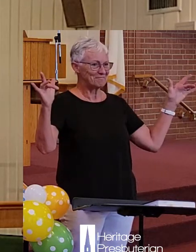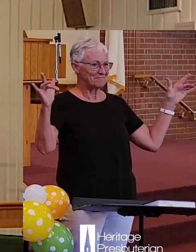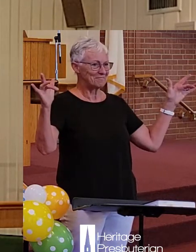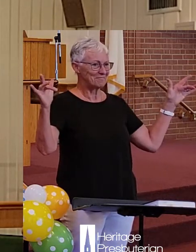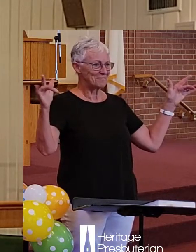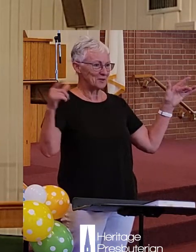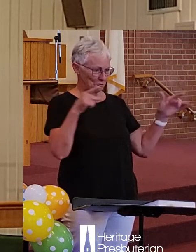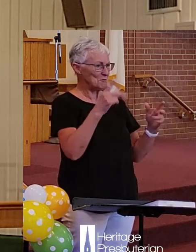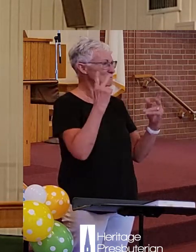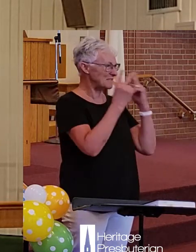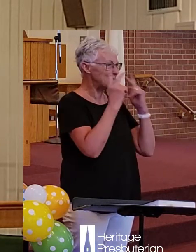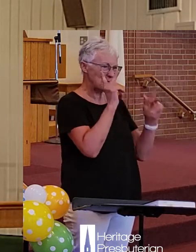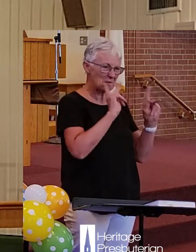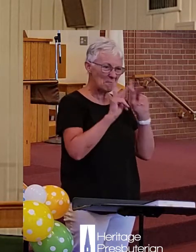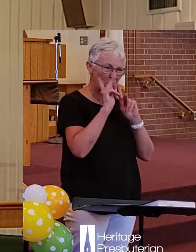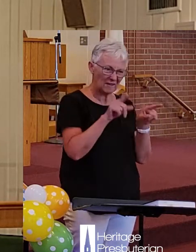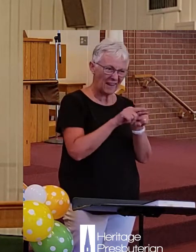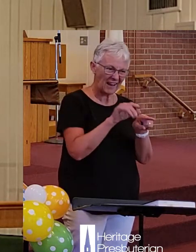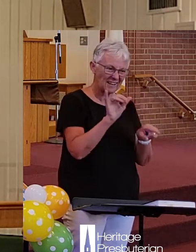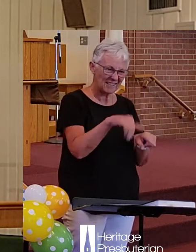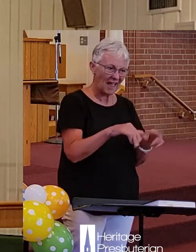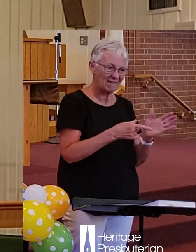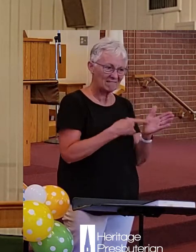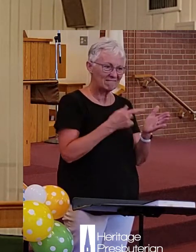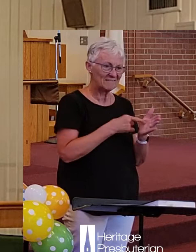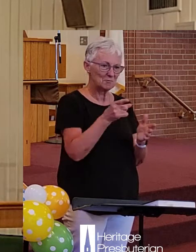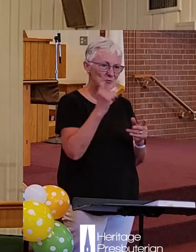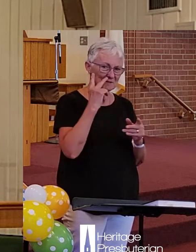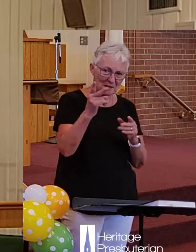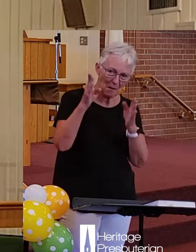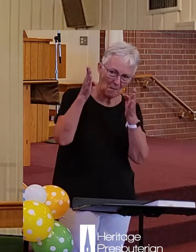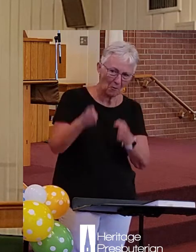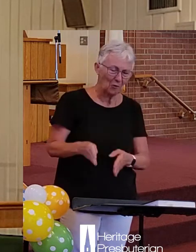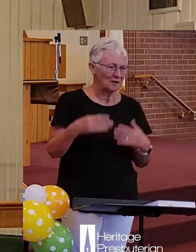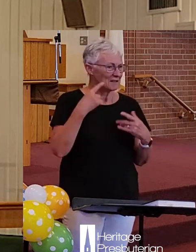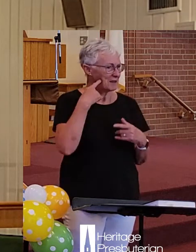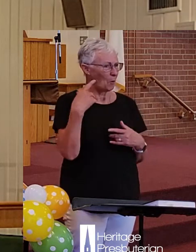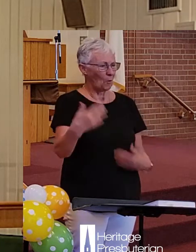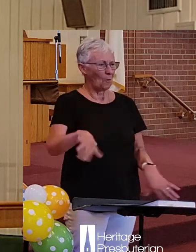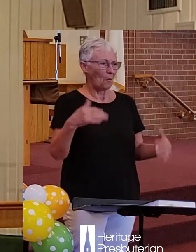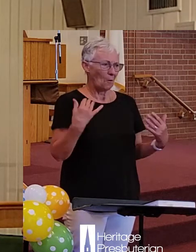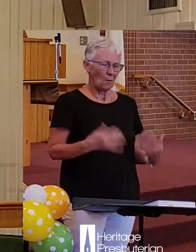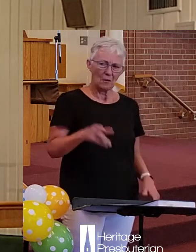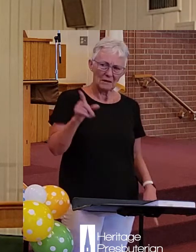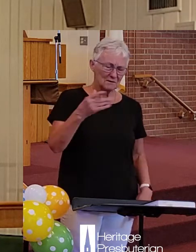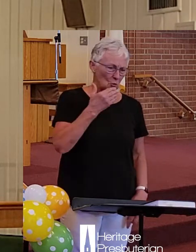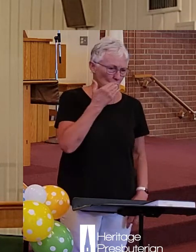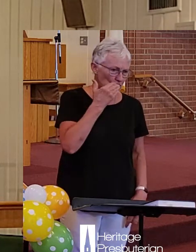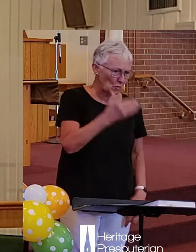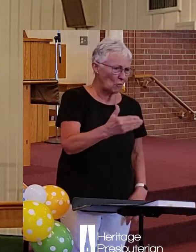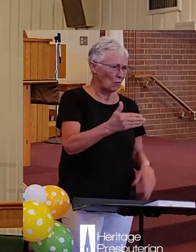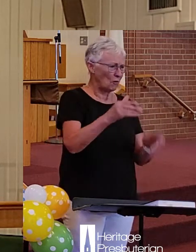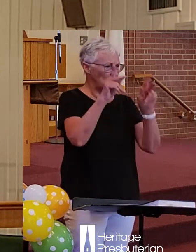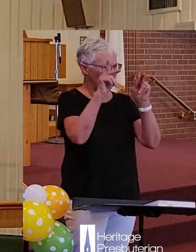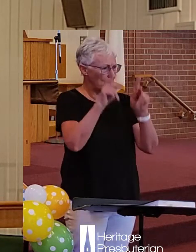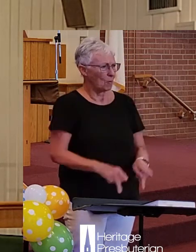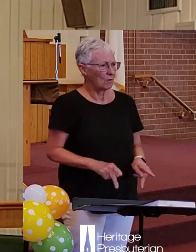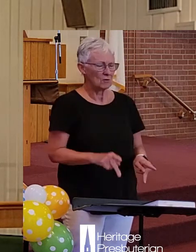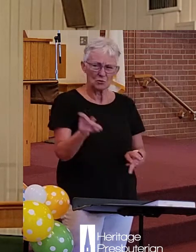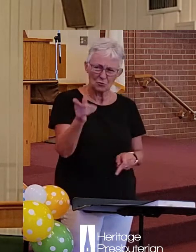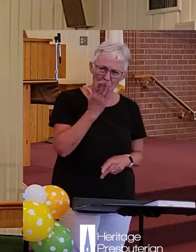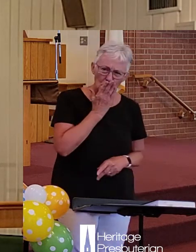I've ever served, there have been saints who stirred me to silence, and I just wanted to